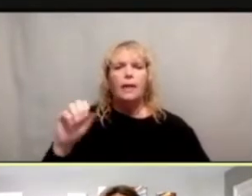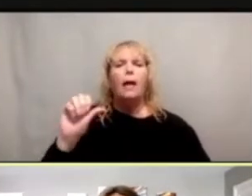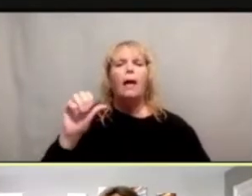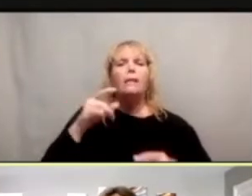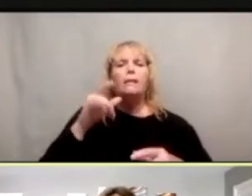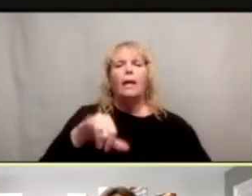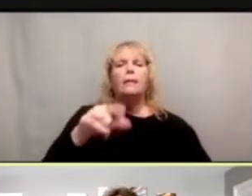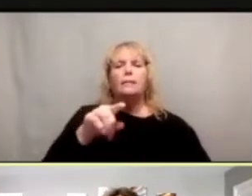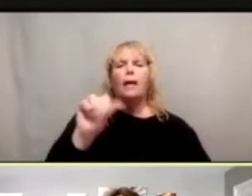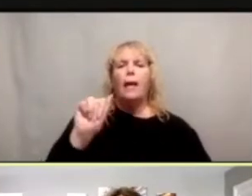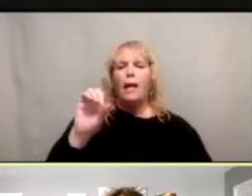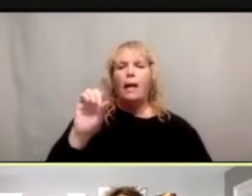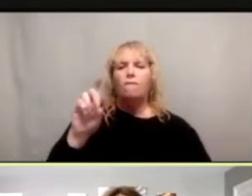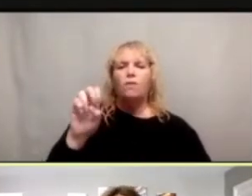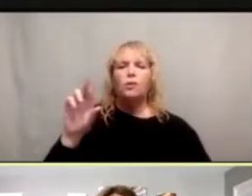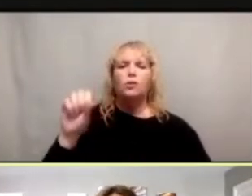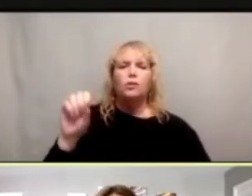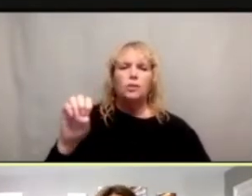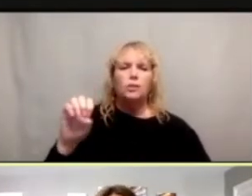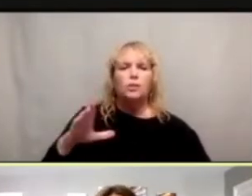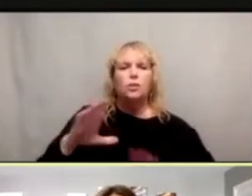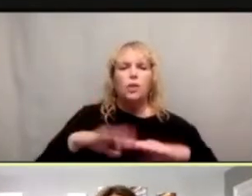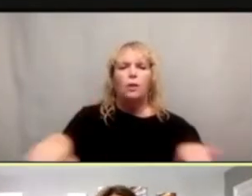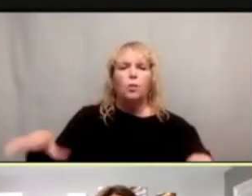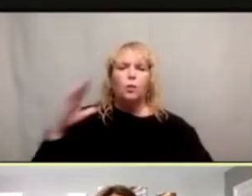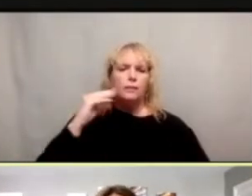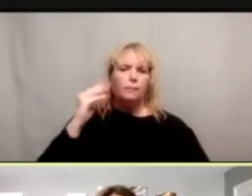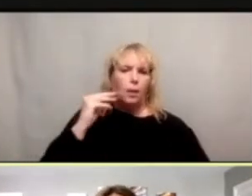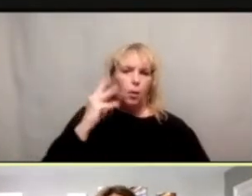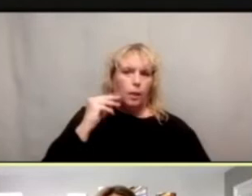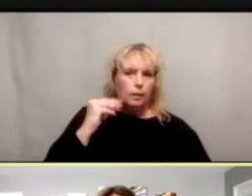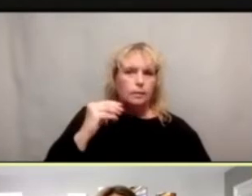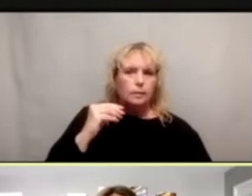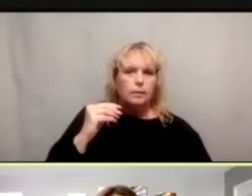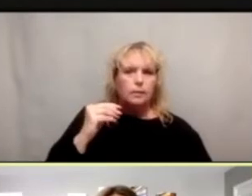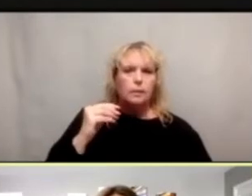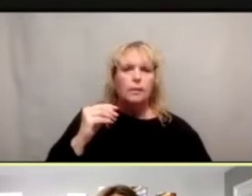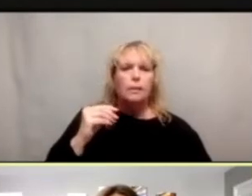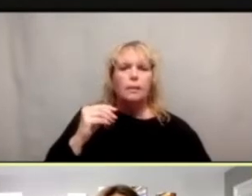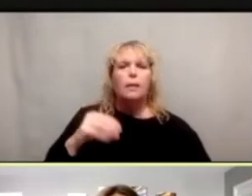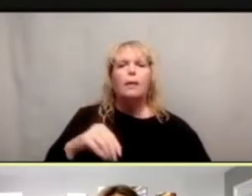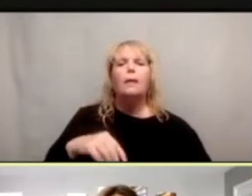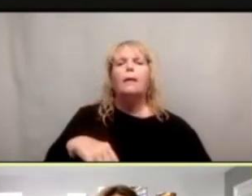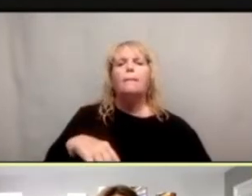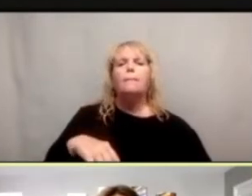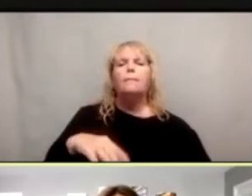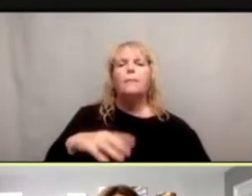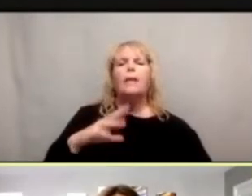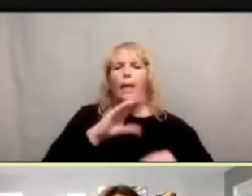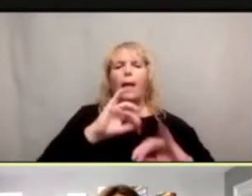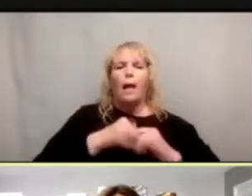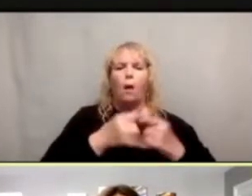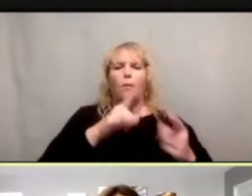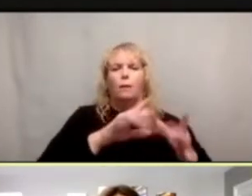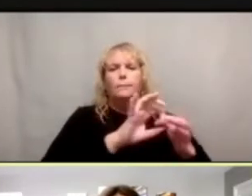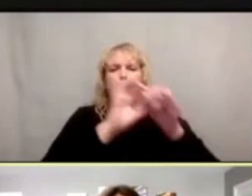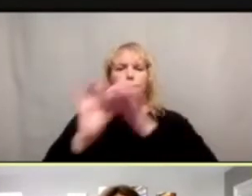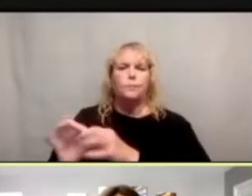environments, which are the social root causes I would describe of ACEs in the context of COVID. Next slide, please.